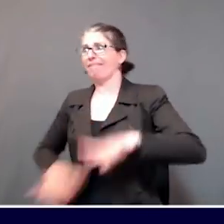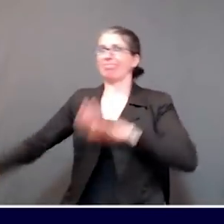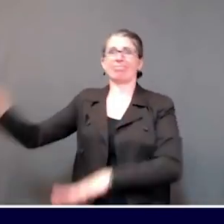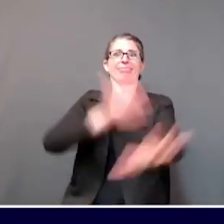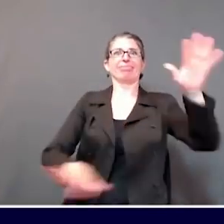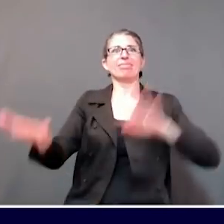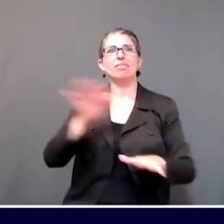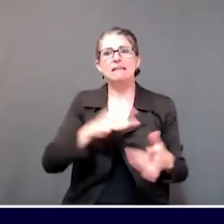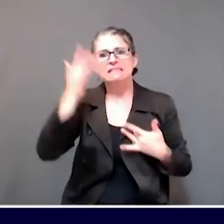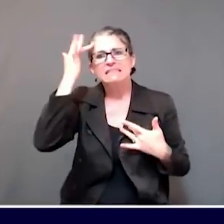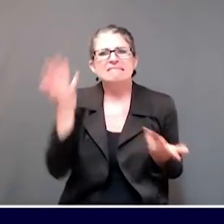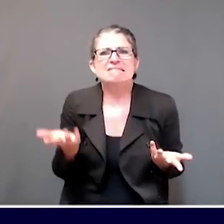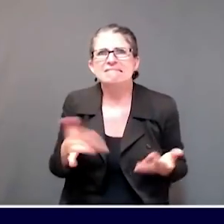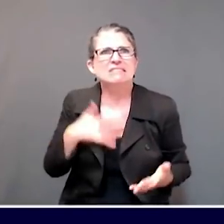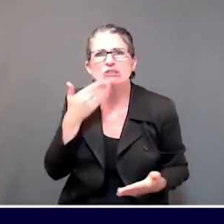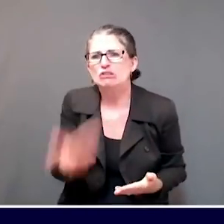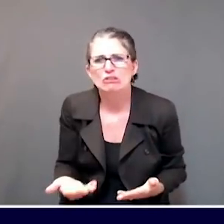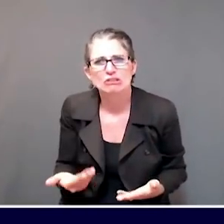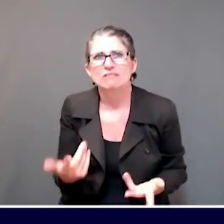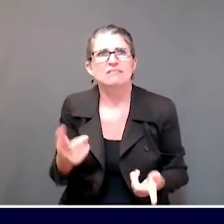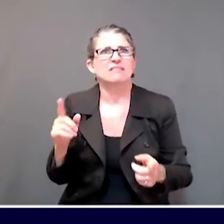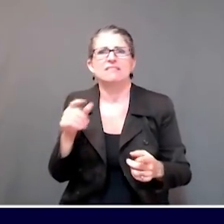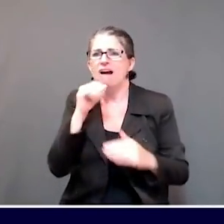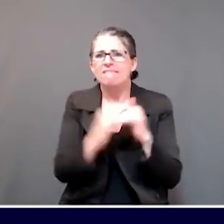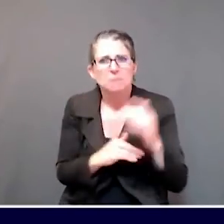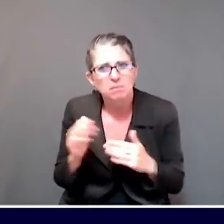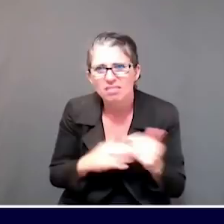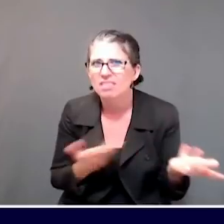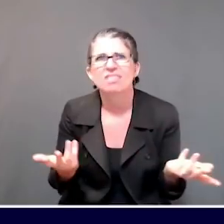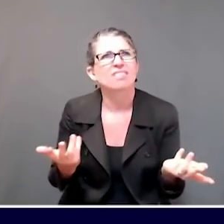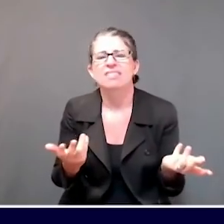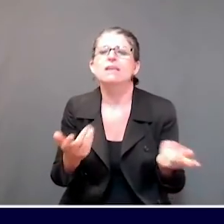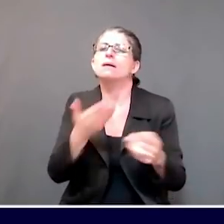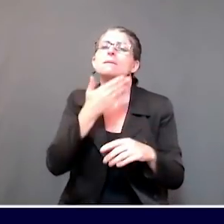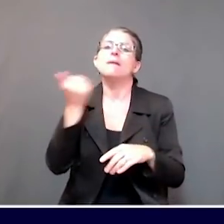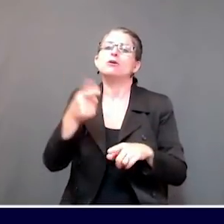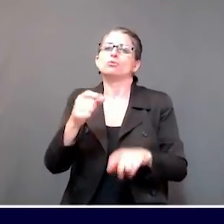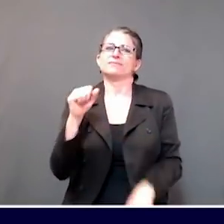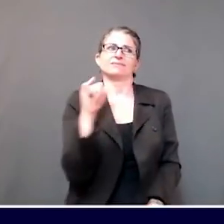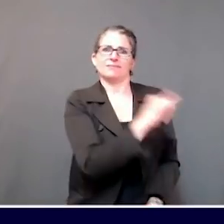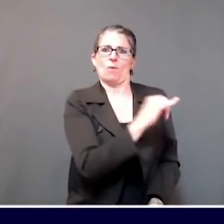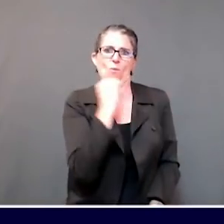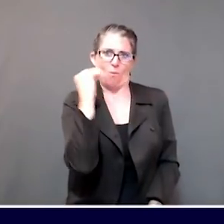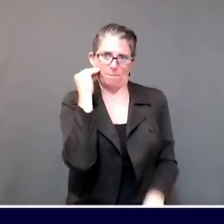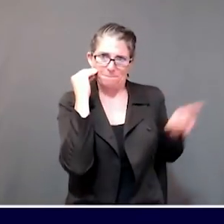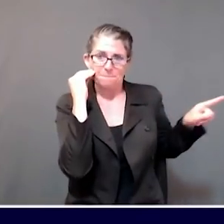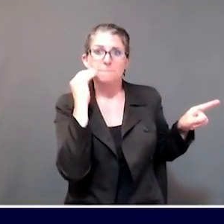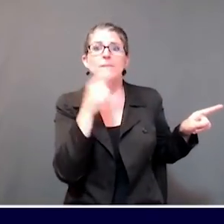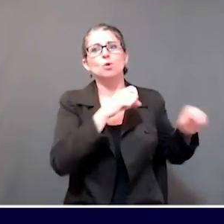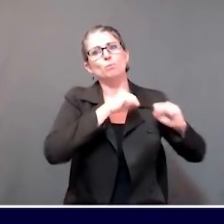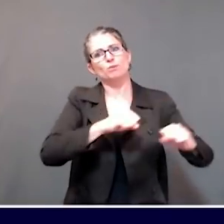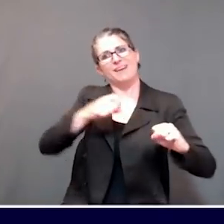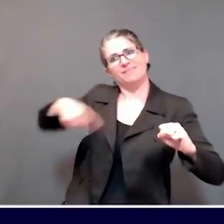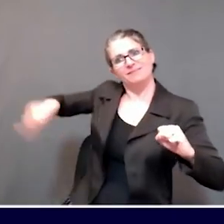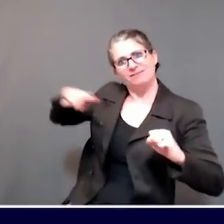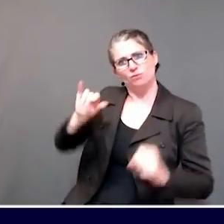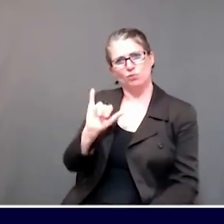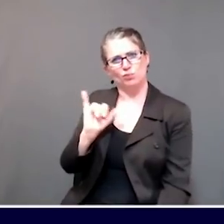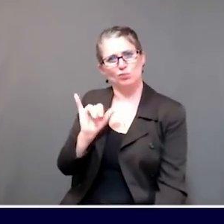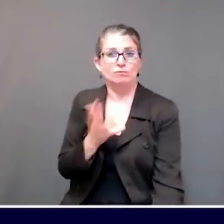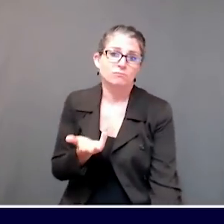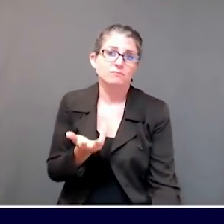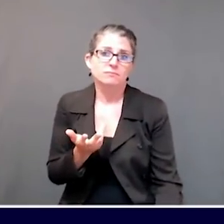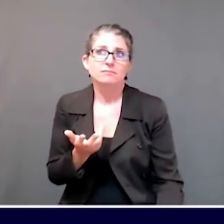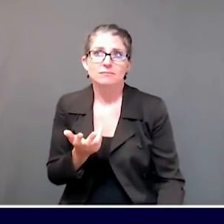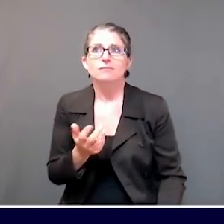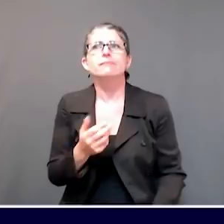we engage in summer tourist season. Does that answer your question? Yes. I just have one